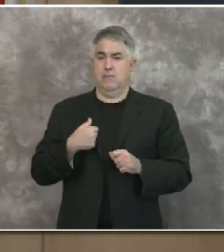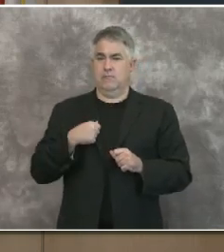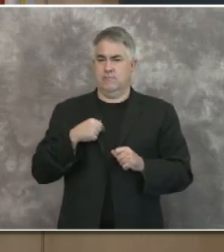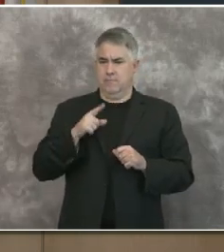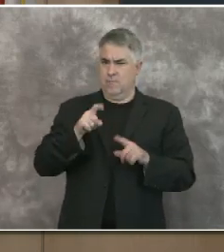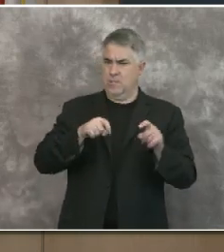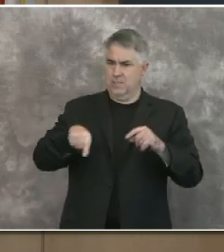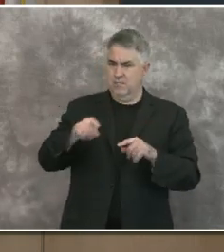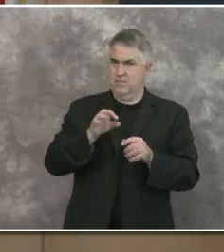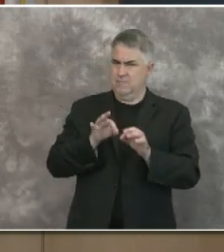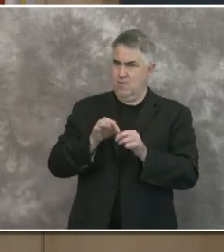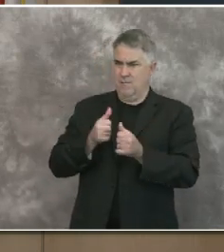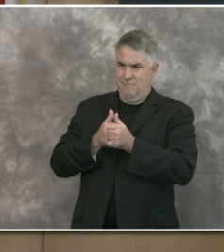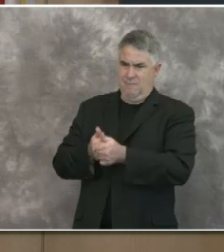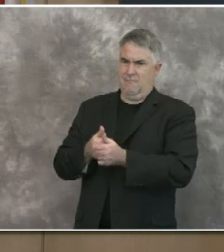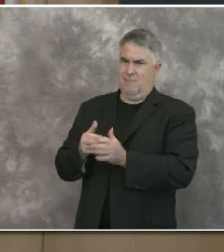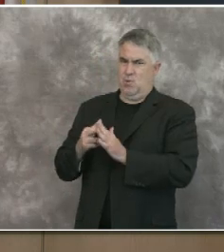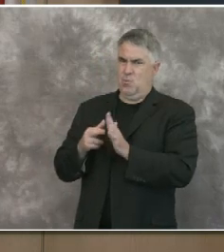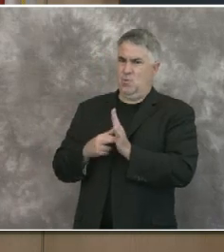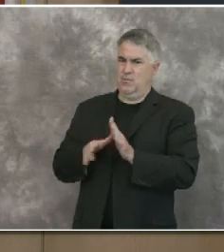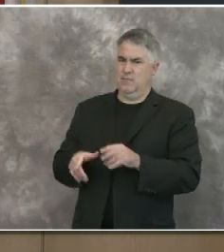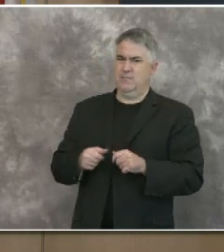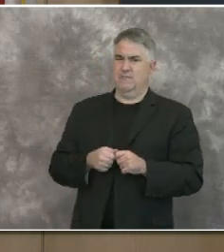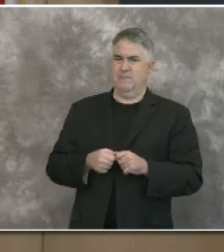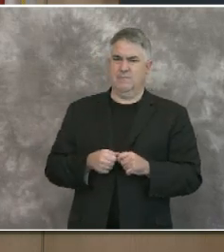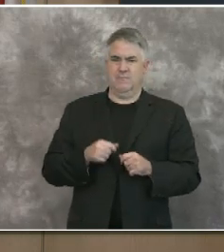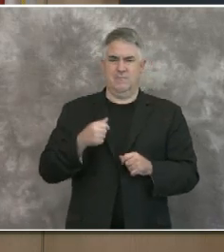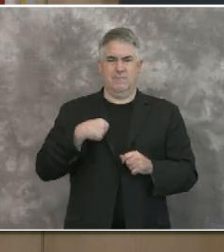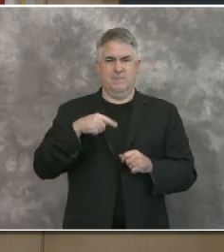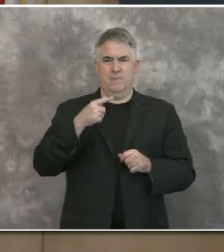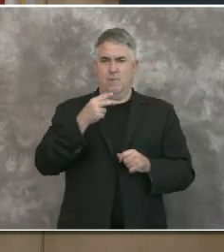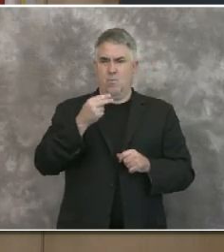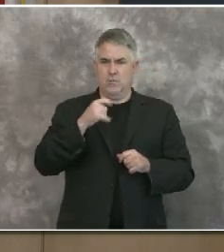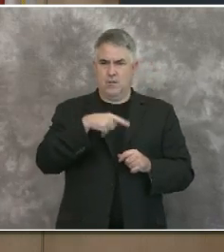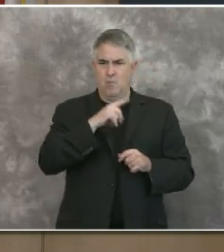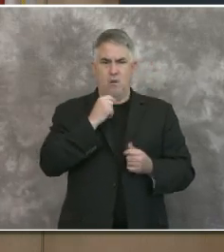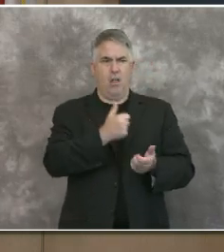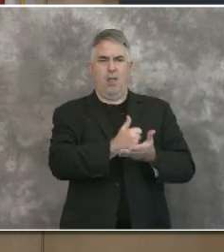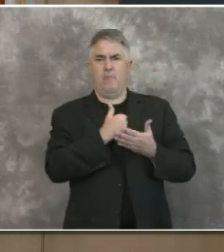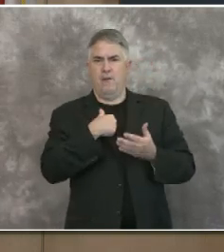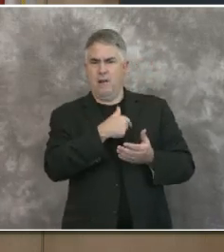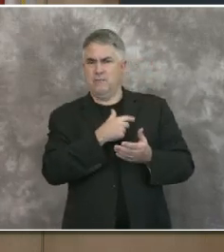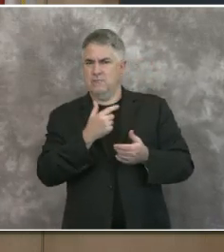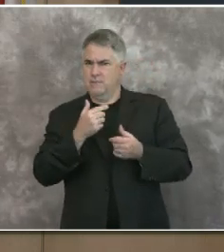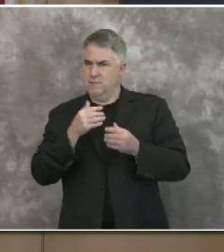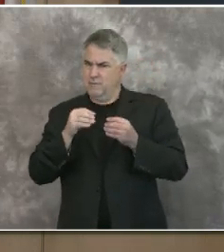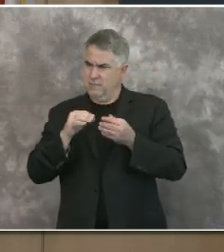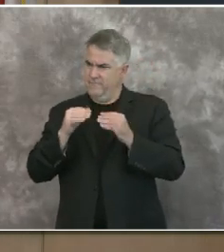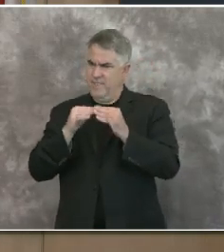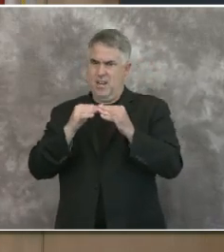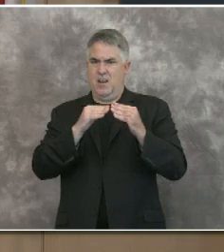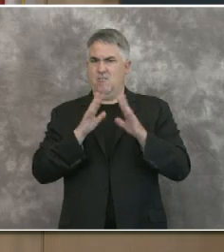compliance because we do believe it is what will help facilitate us moving through all these stages as quickly as possible.